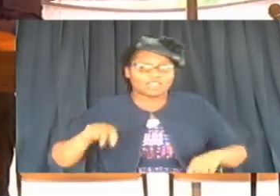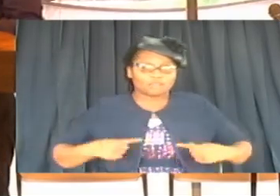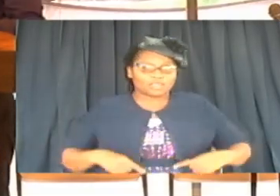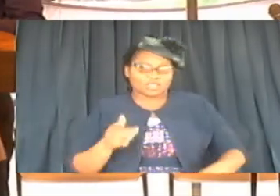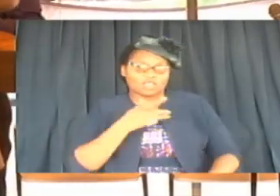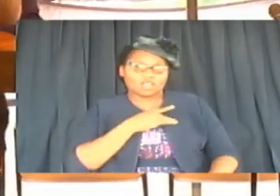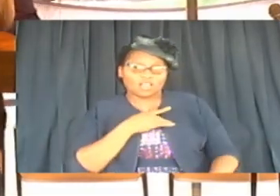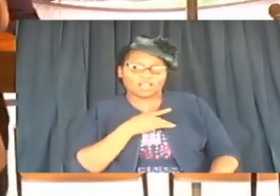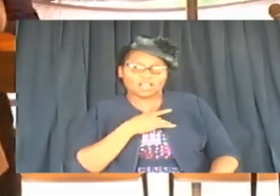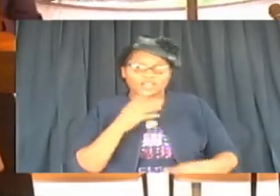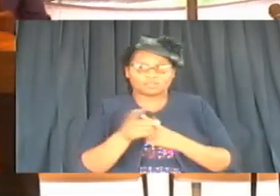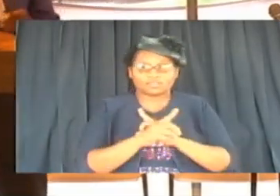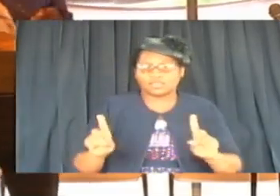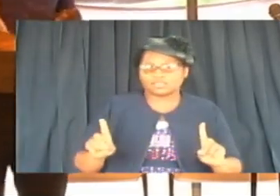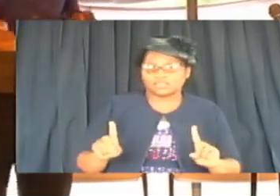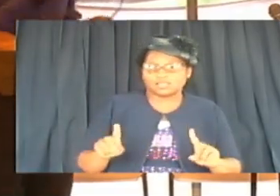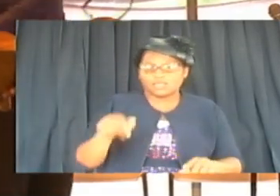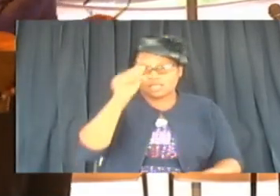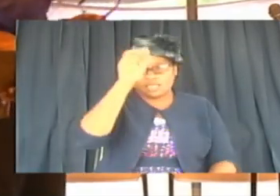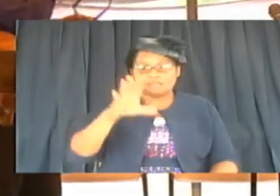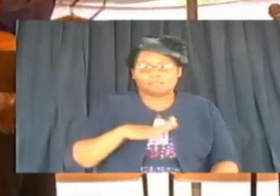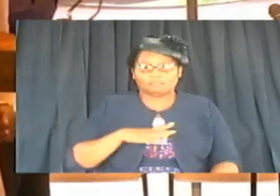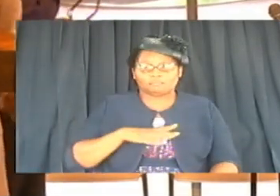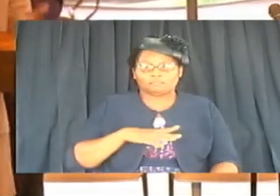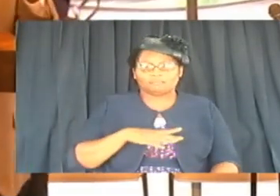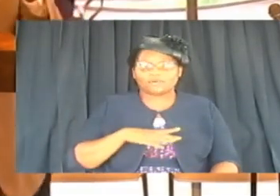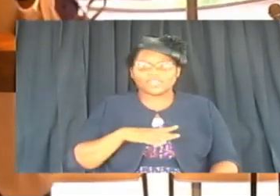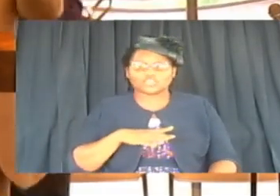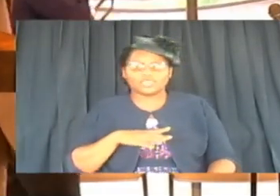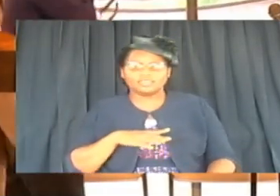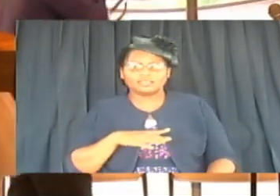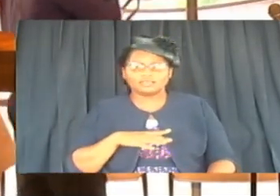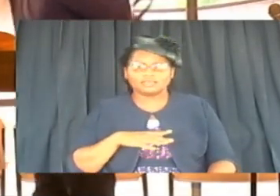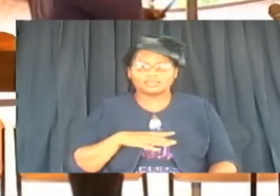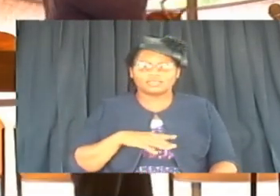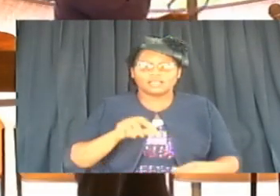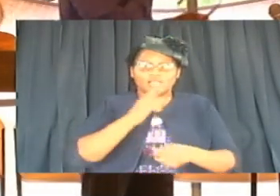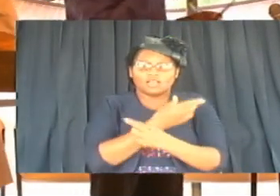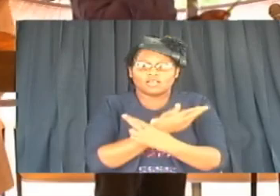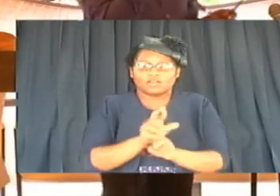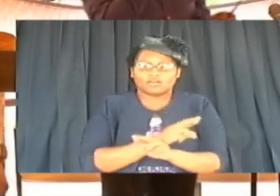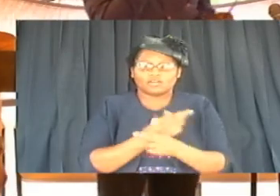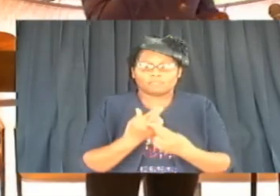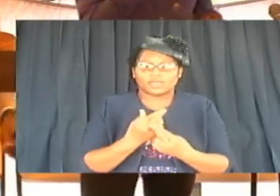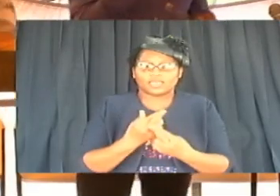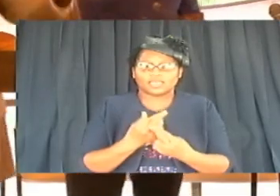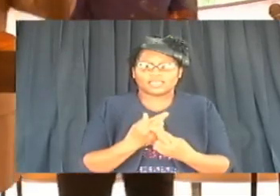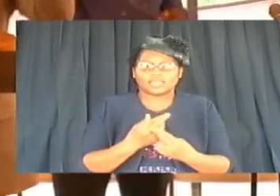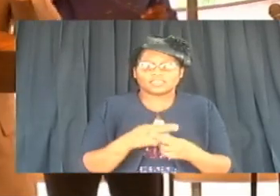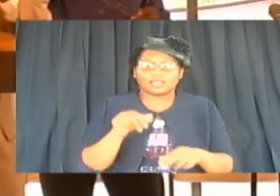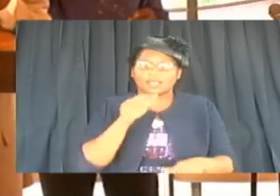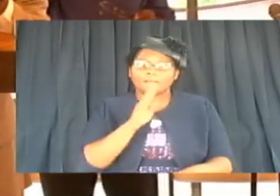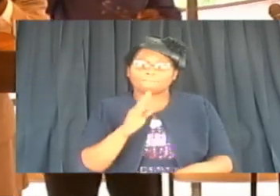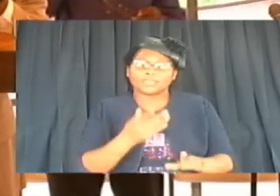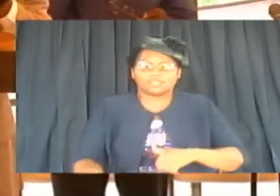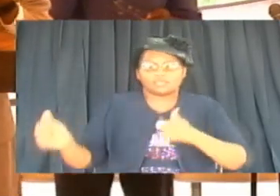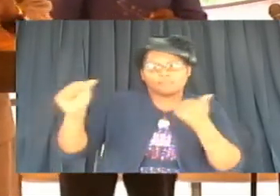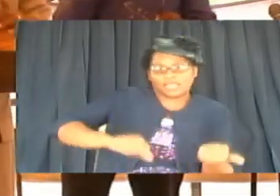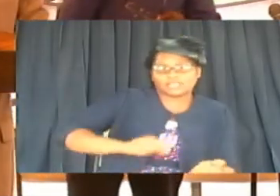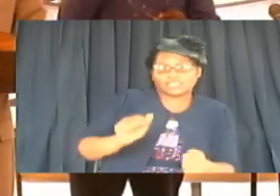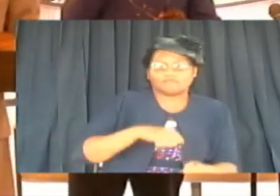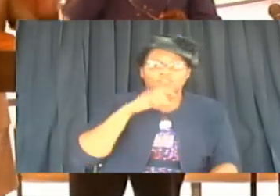of the apostles, men and brethren, what shall we do? I want to leave a word with you. Repent, the Bible says, and be baptized, every one of